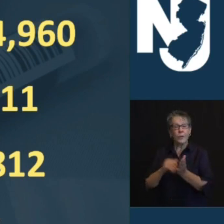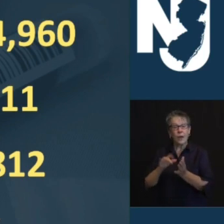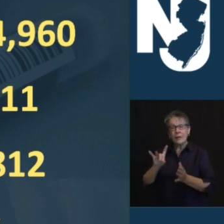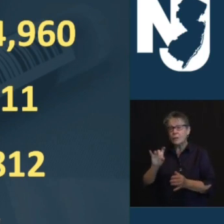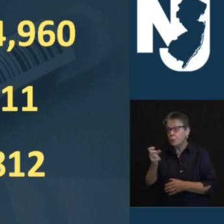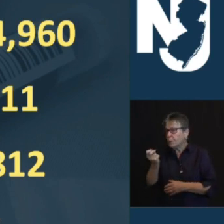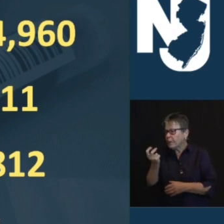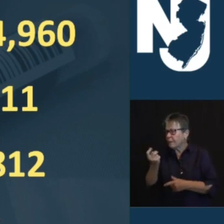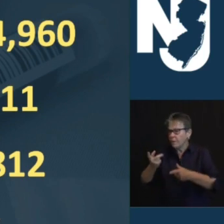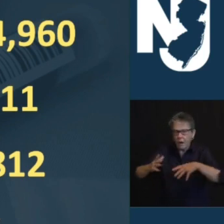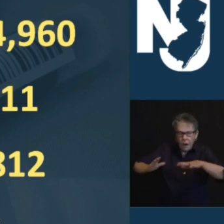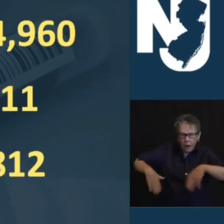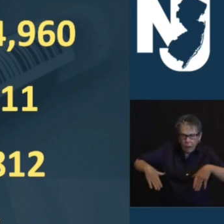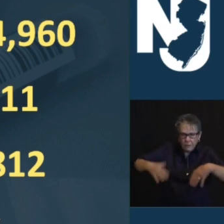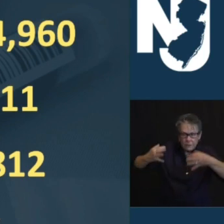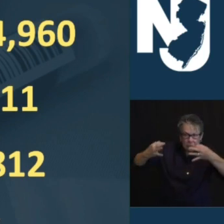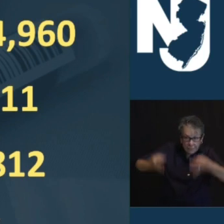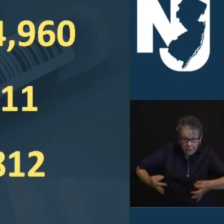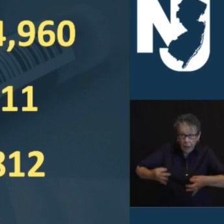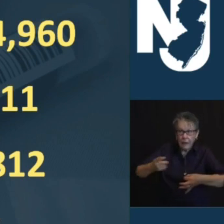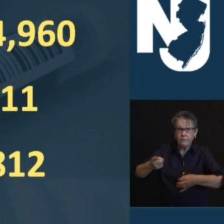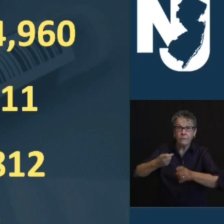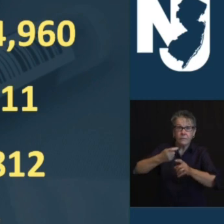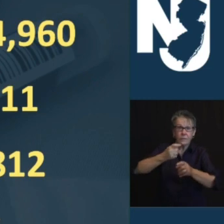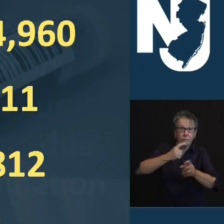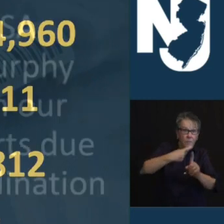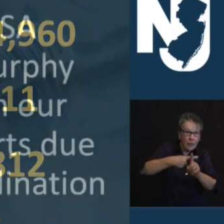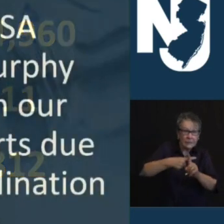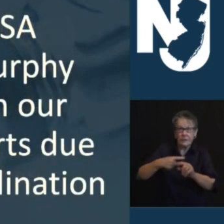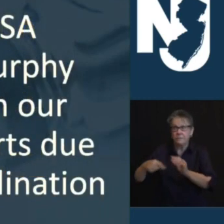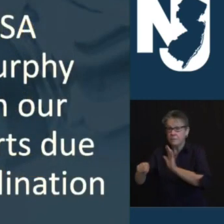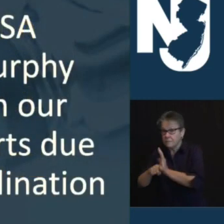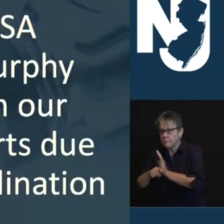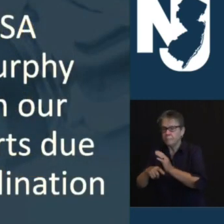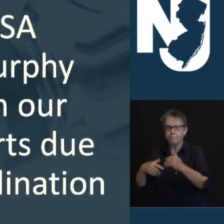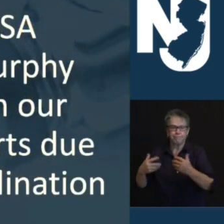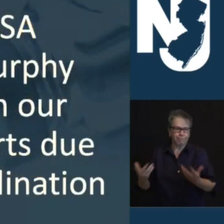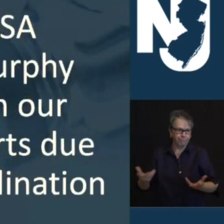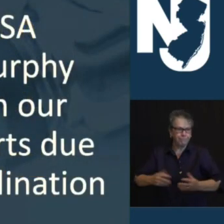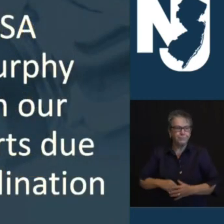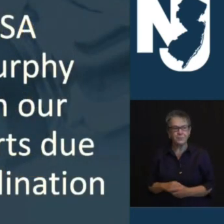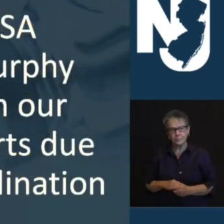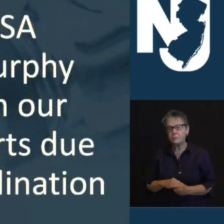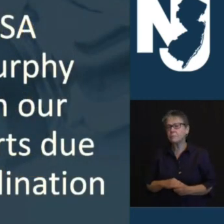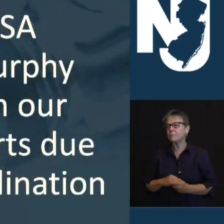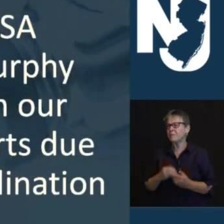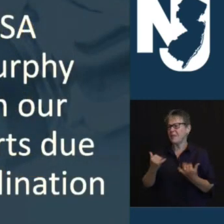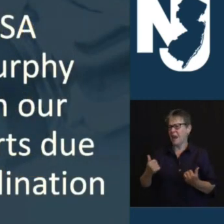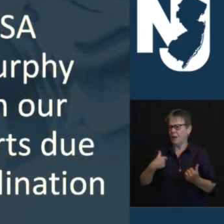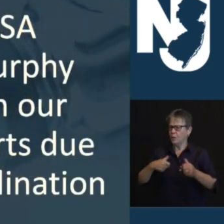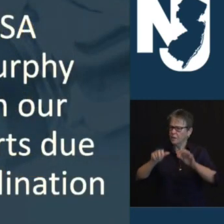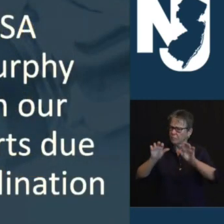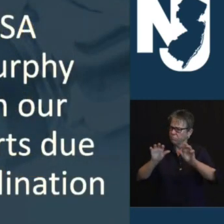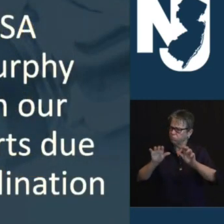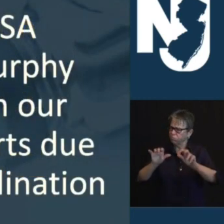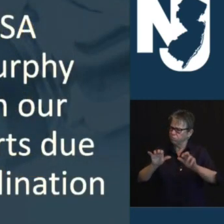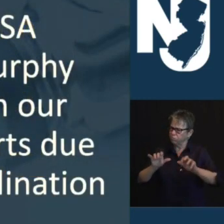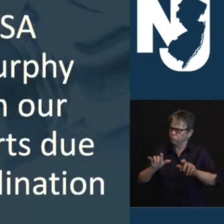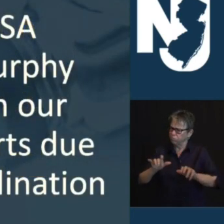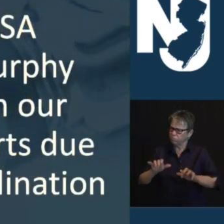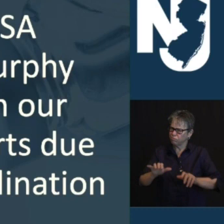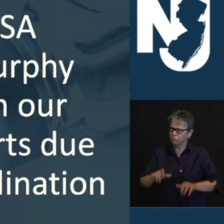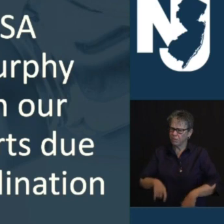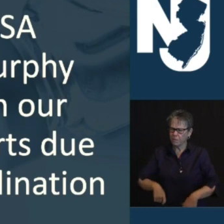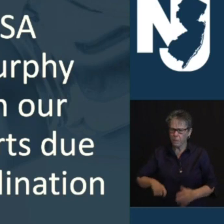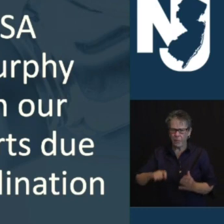1,812 probable deaths. Right now, our focus is to deploy the resources we need to the places